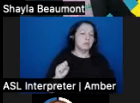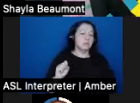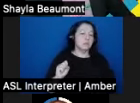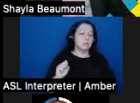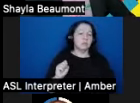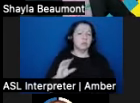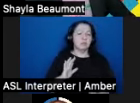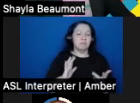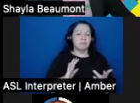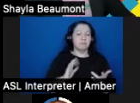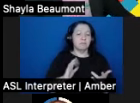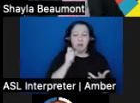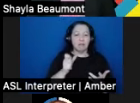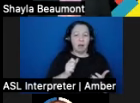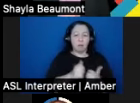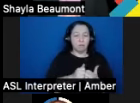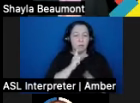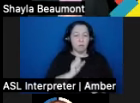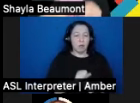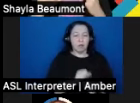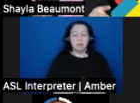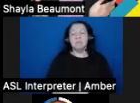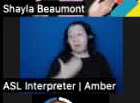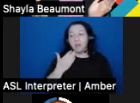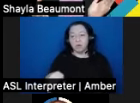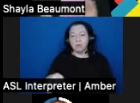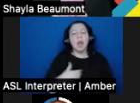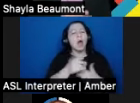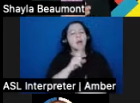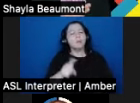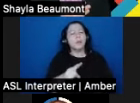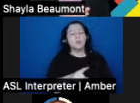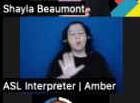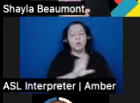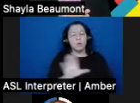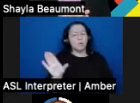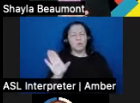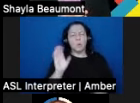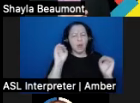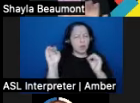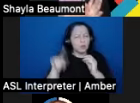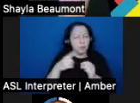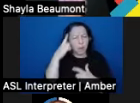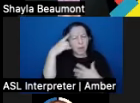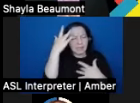Then our next question, what were you taught about mental illness growing up?